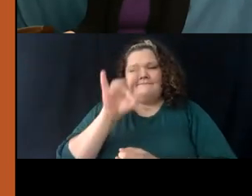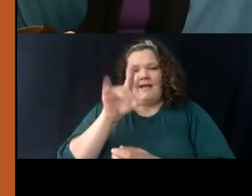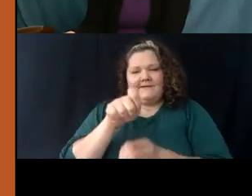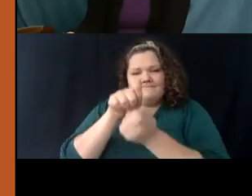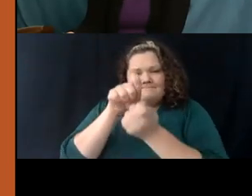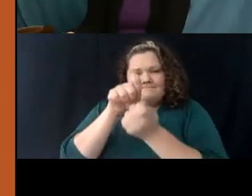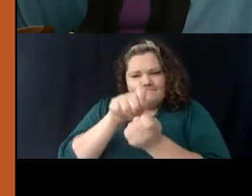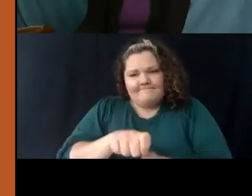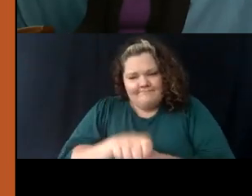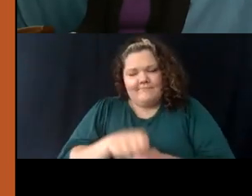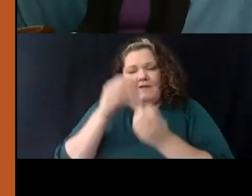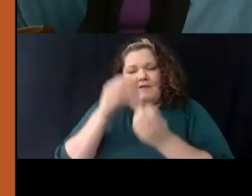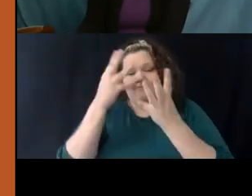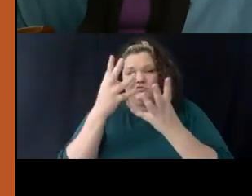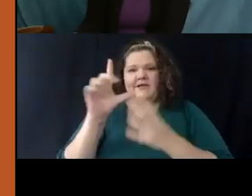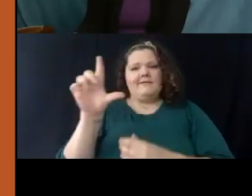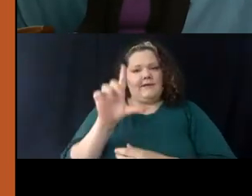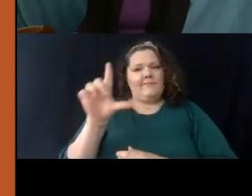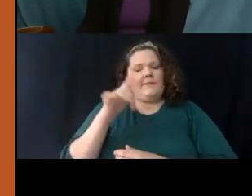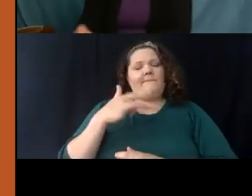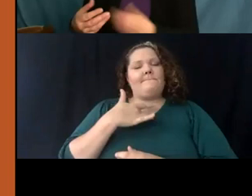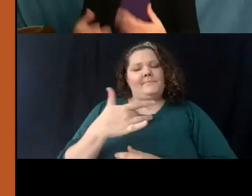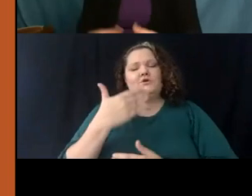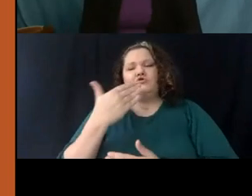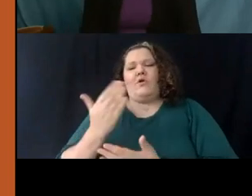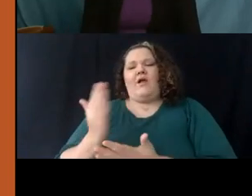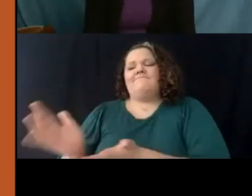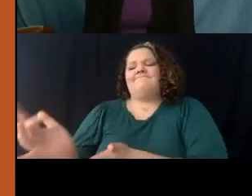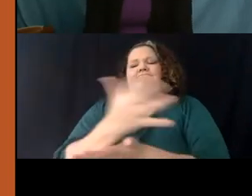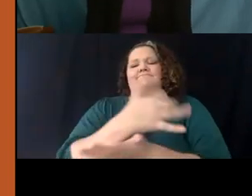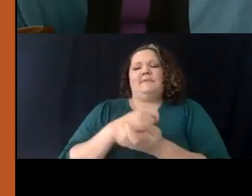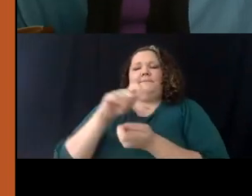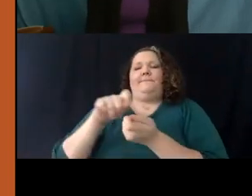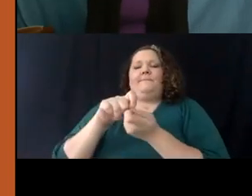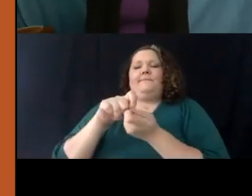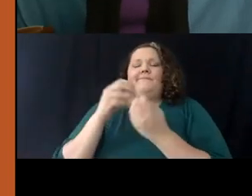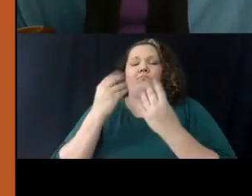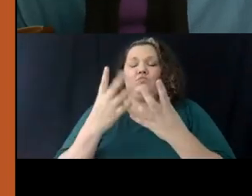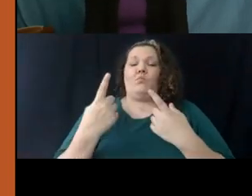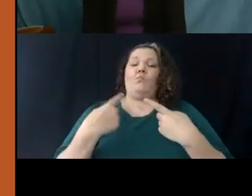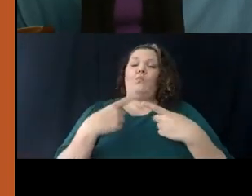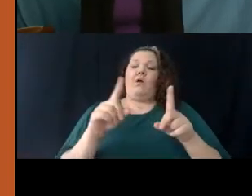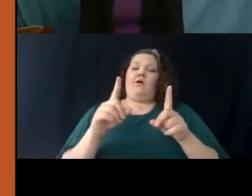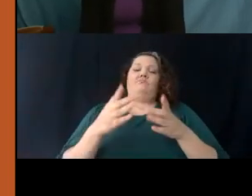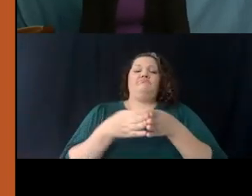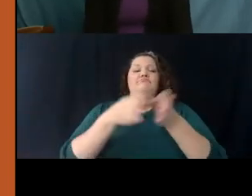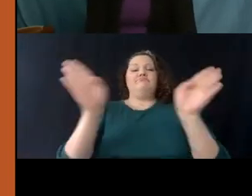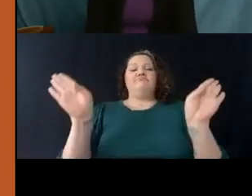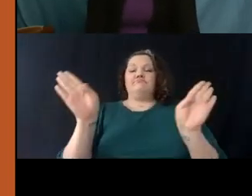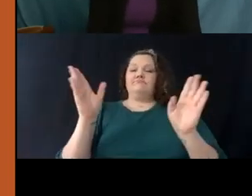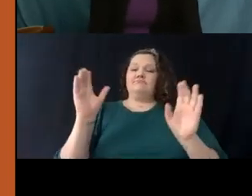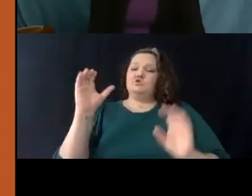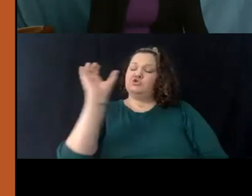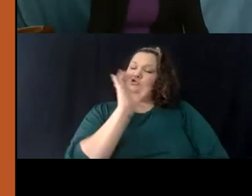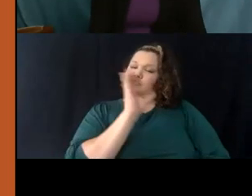Even search engines, you can find specific stats and that sort of thing online. But I think between the